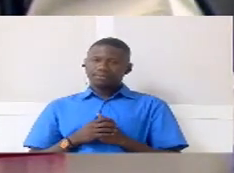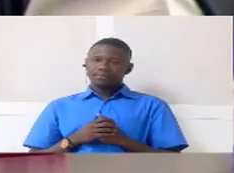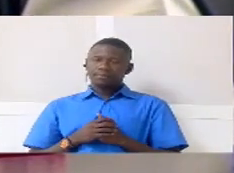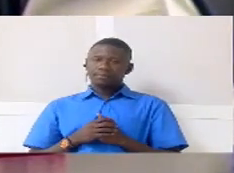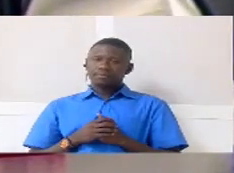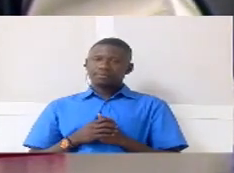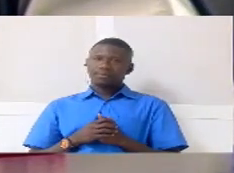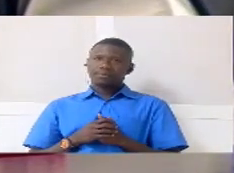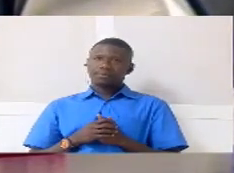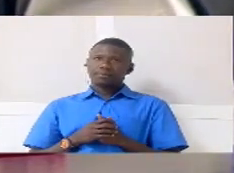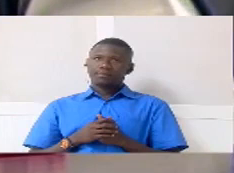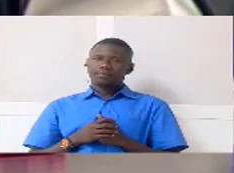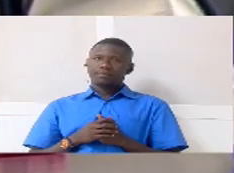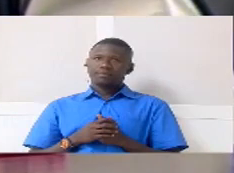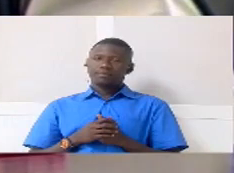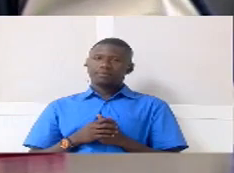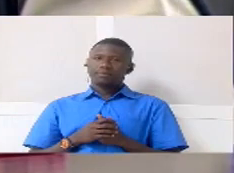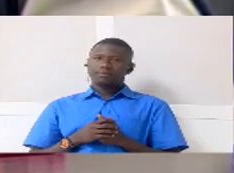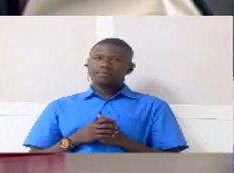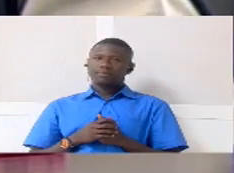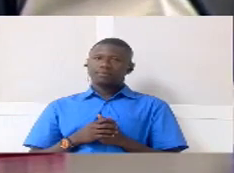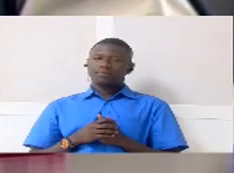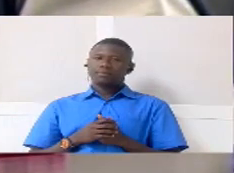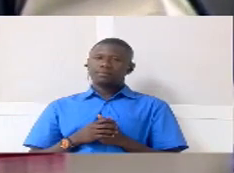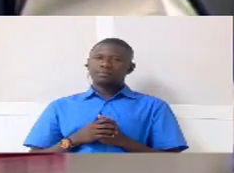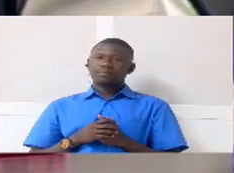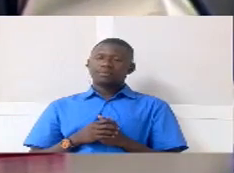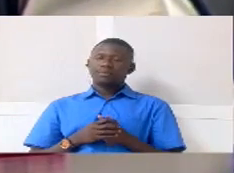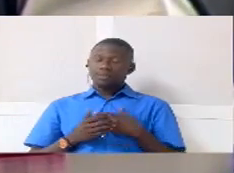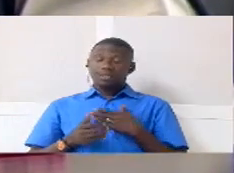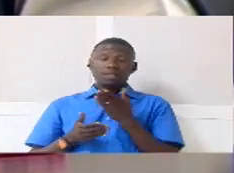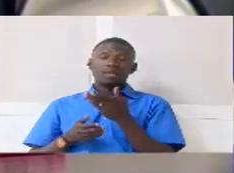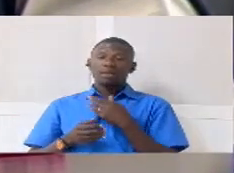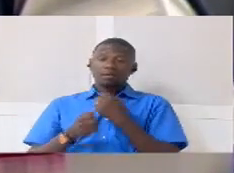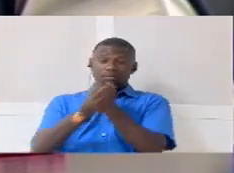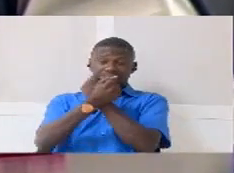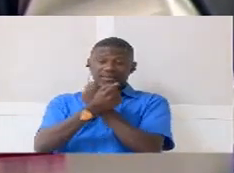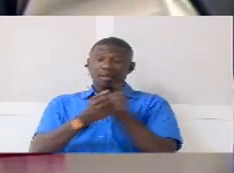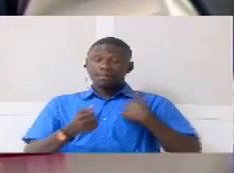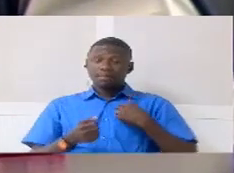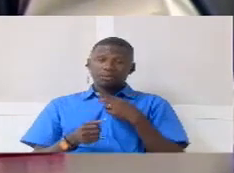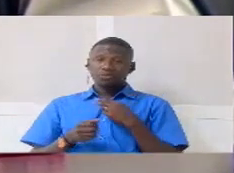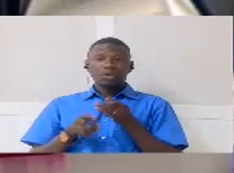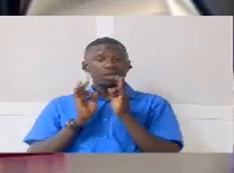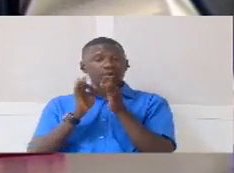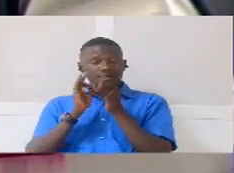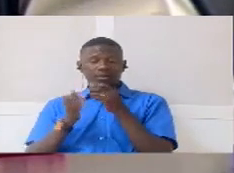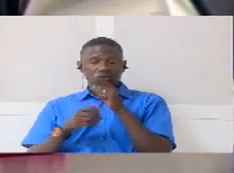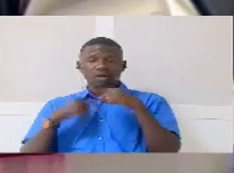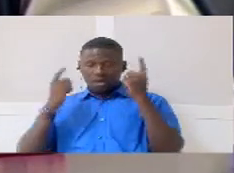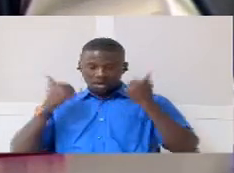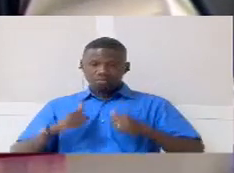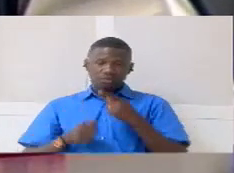left to the prisoners. Ni wol la wole sono ma furano wotono wato to tell what happened to them, because my relationship with them was not to that